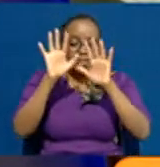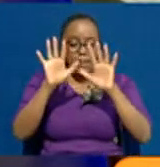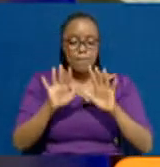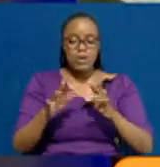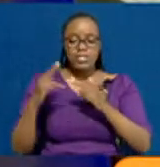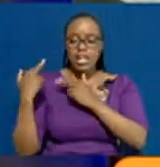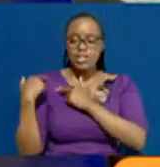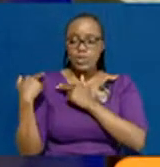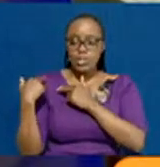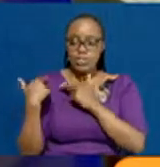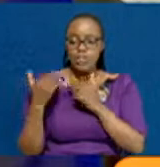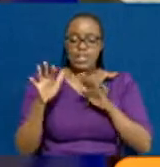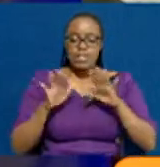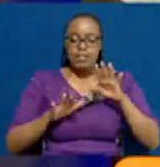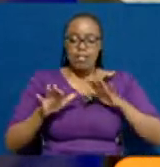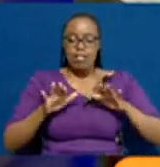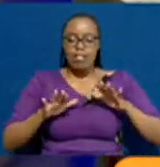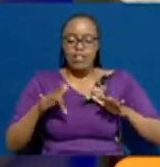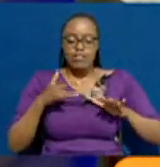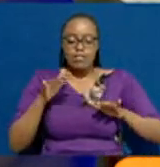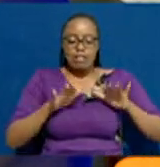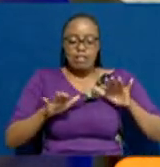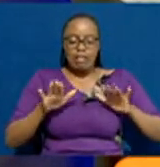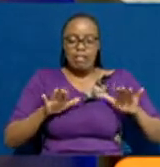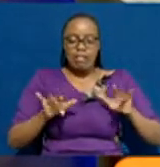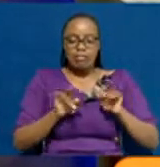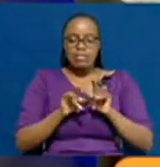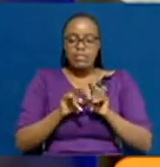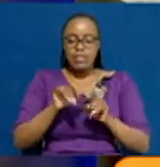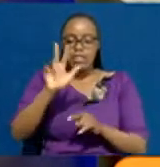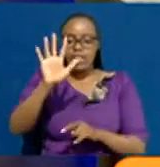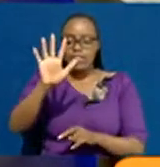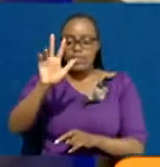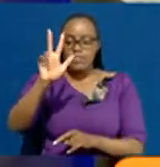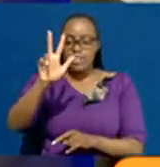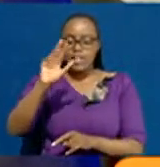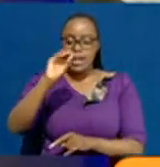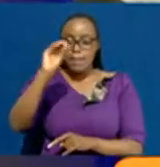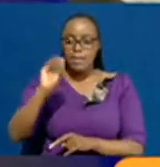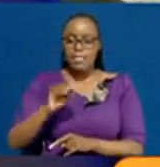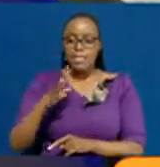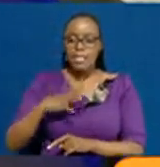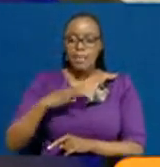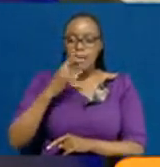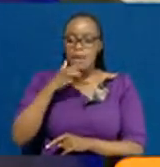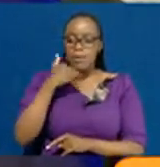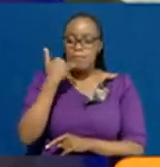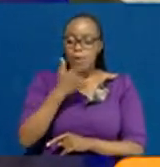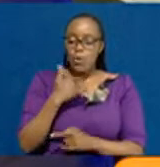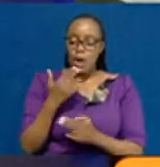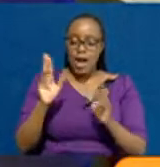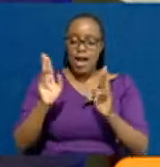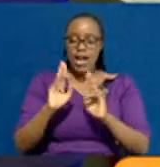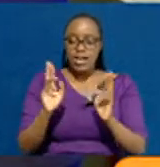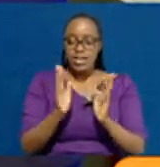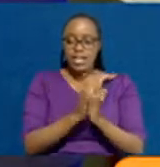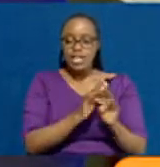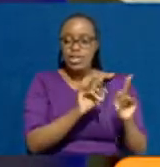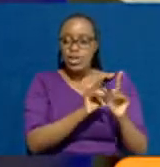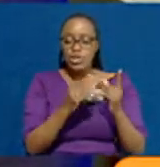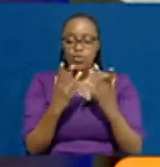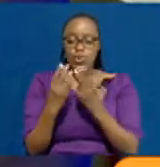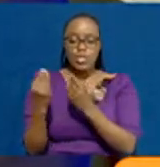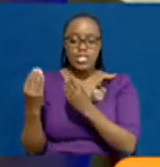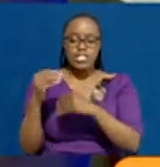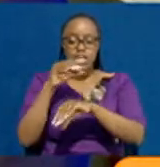role in the hesitancy, if you'd call it. The 53% are the people who are self-willing and also easy to